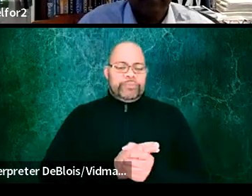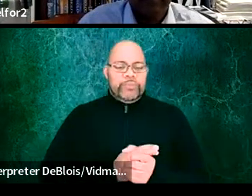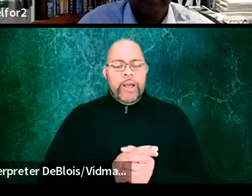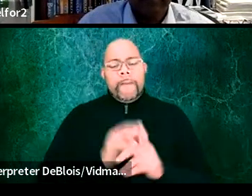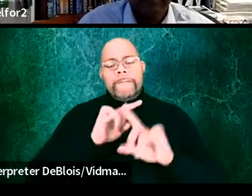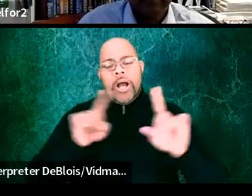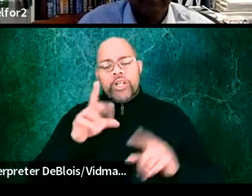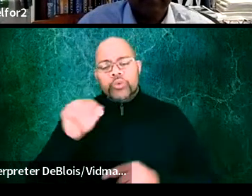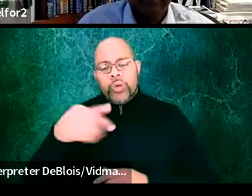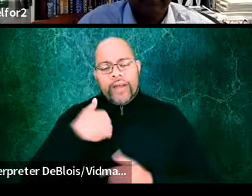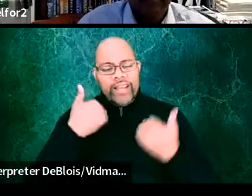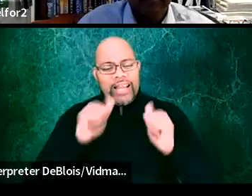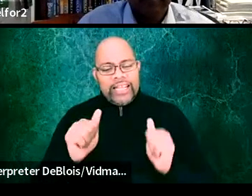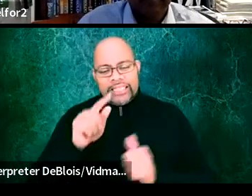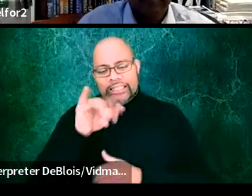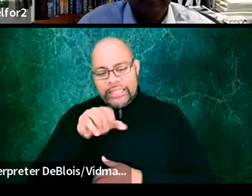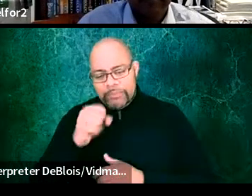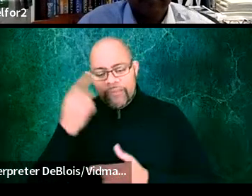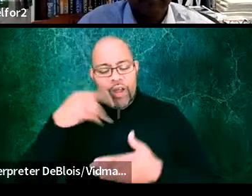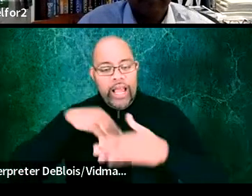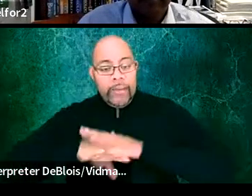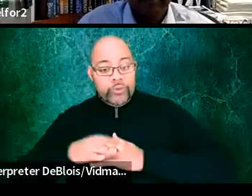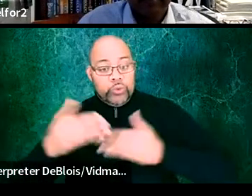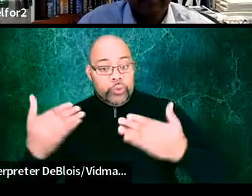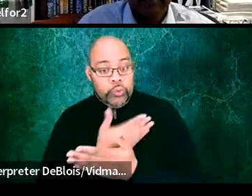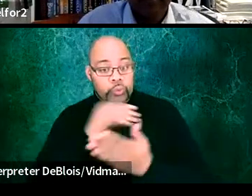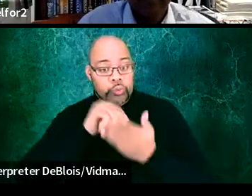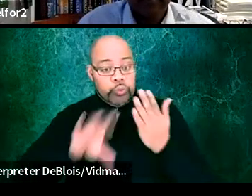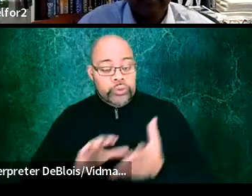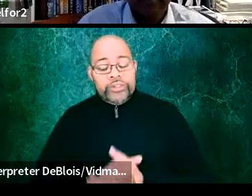But do you have any tips for incoming students?